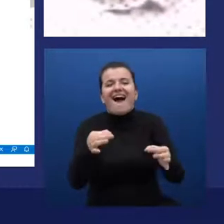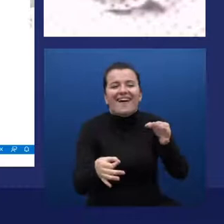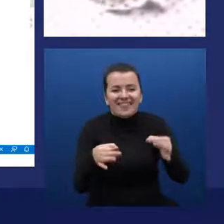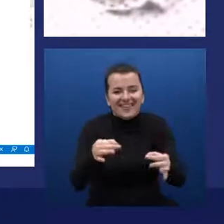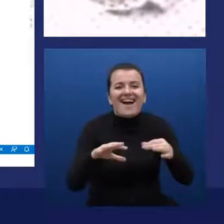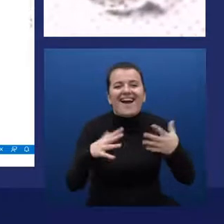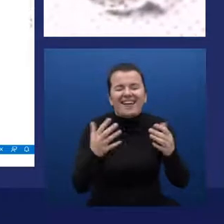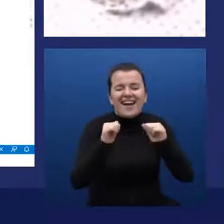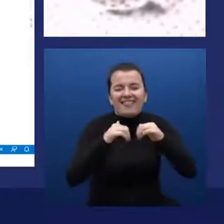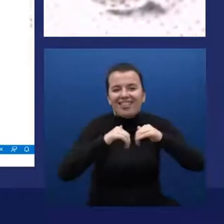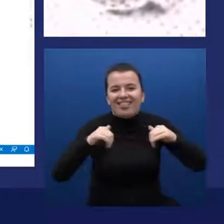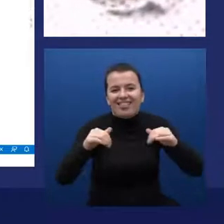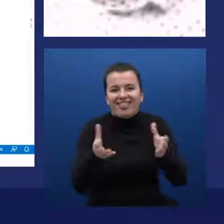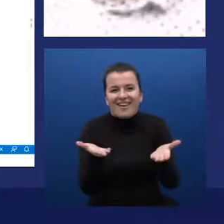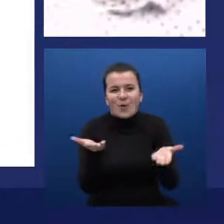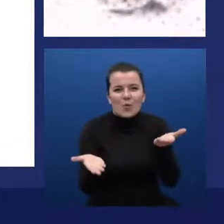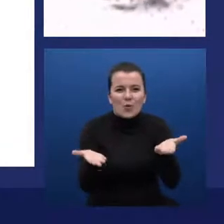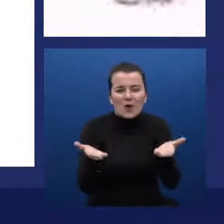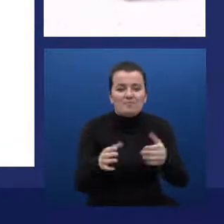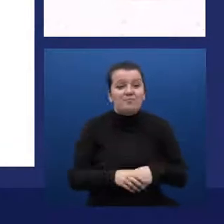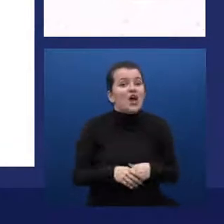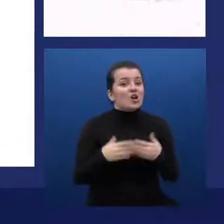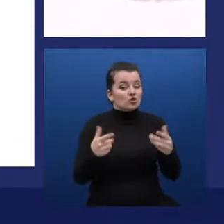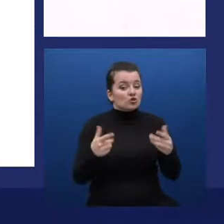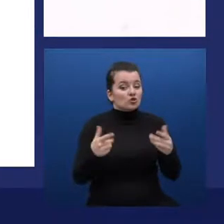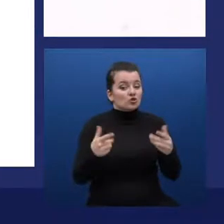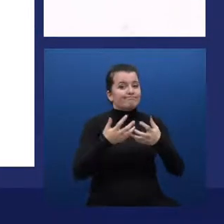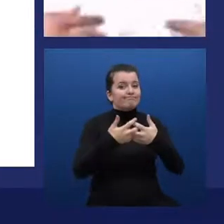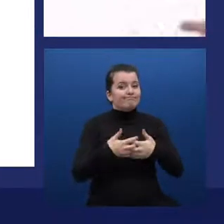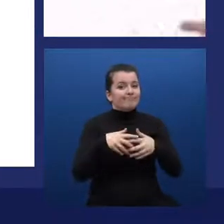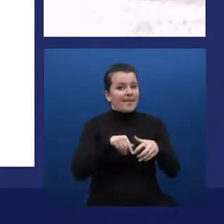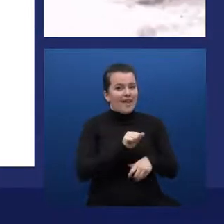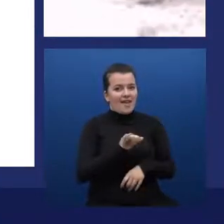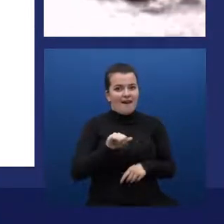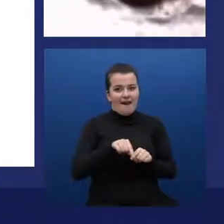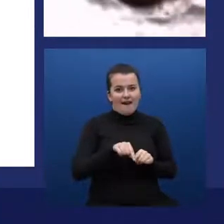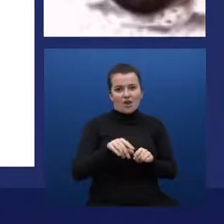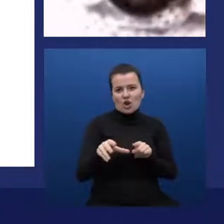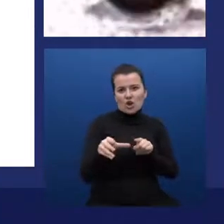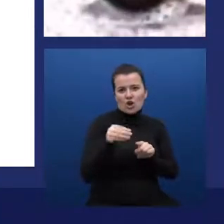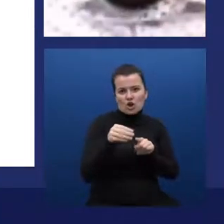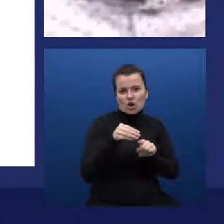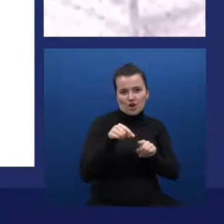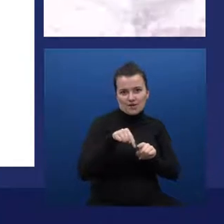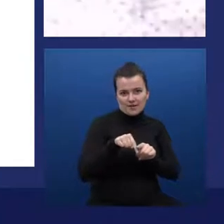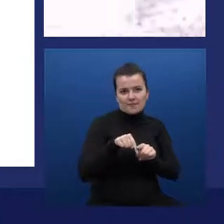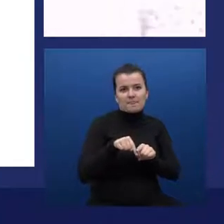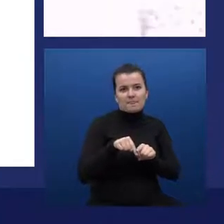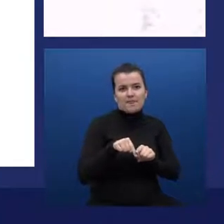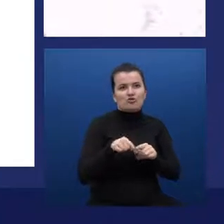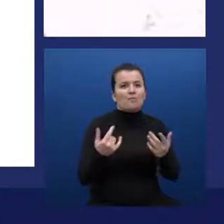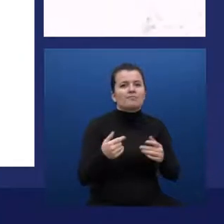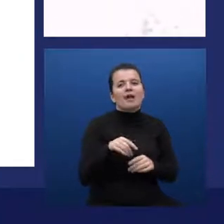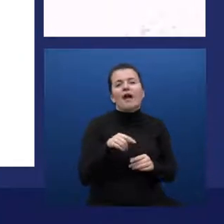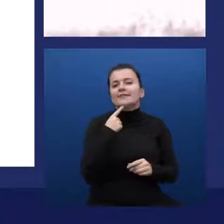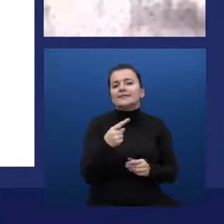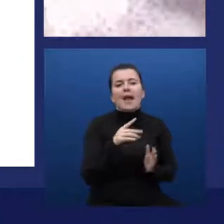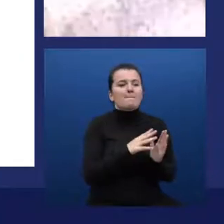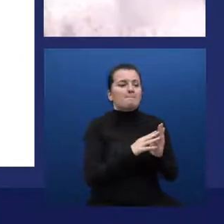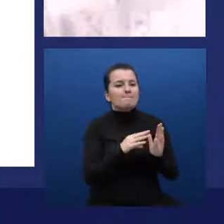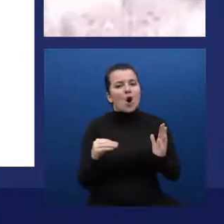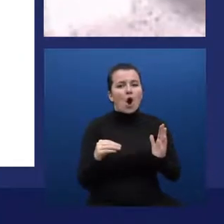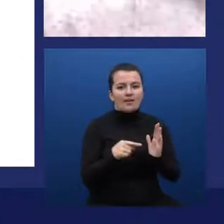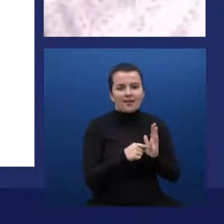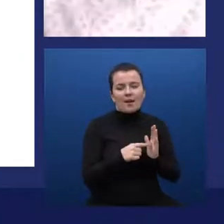we're talking about machine learning models, model is, for me, is a lazy way of writing a function with data. Just